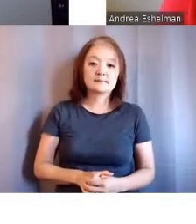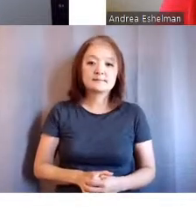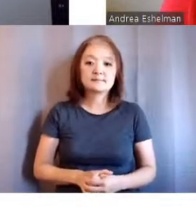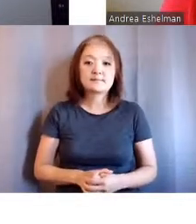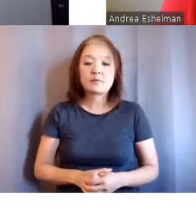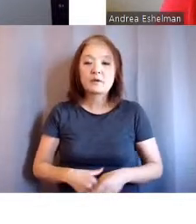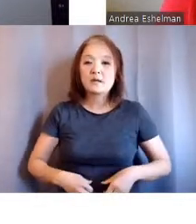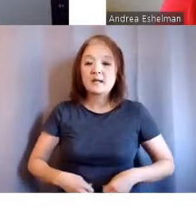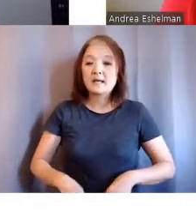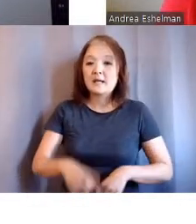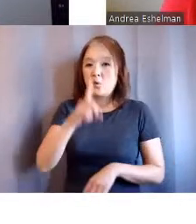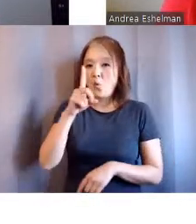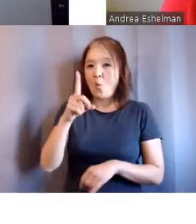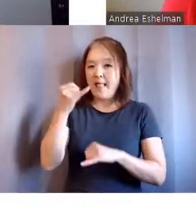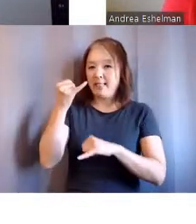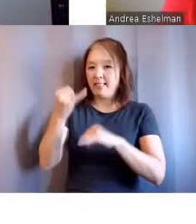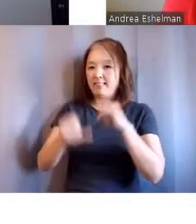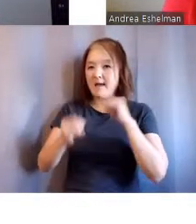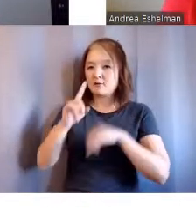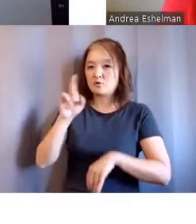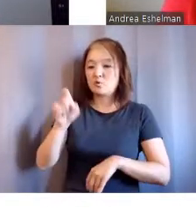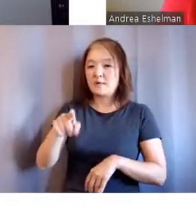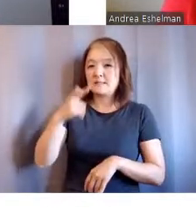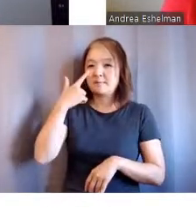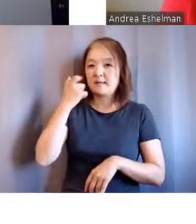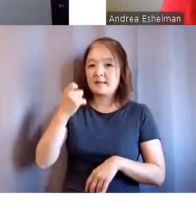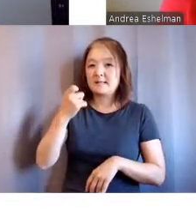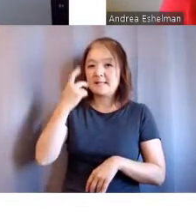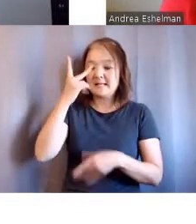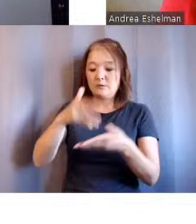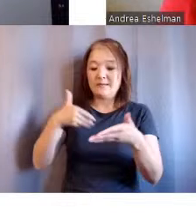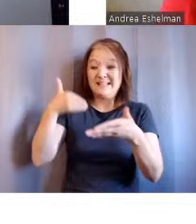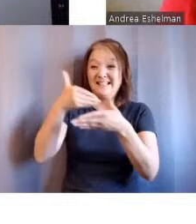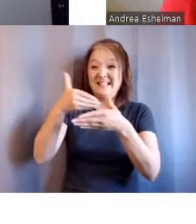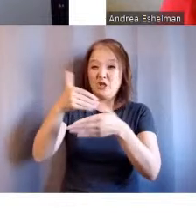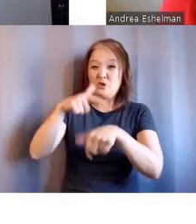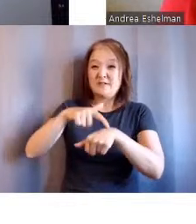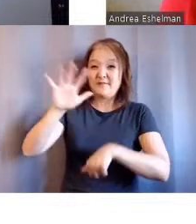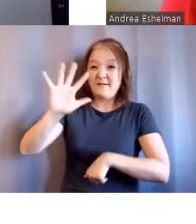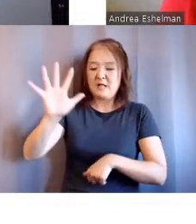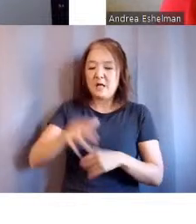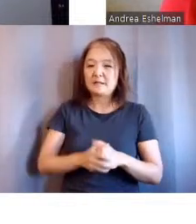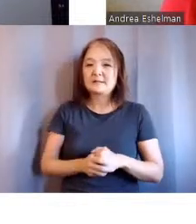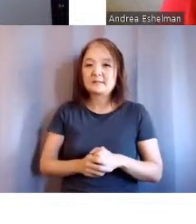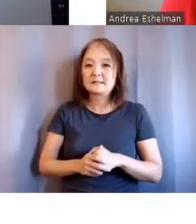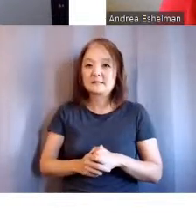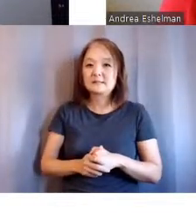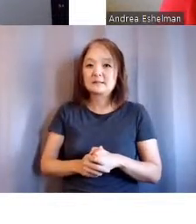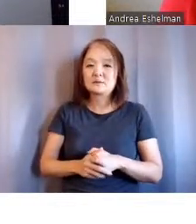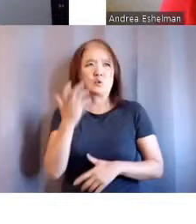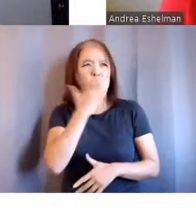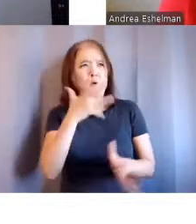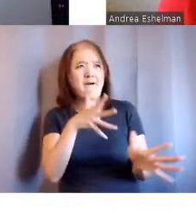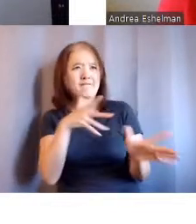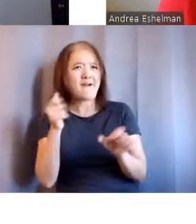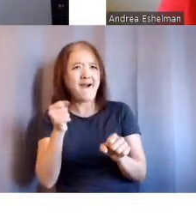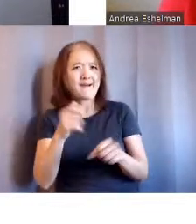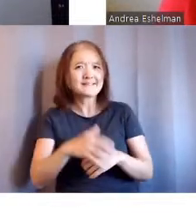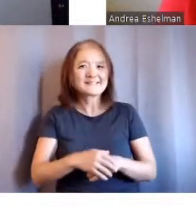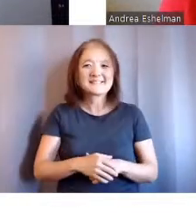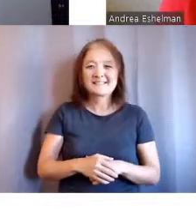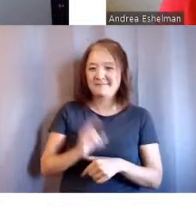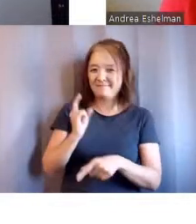And one last question, because I see that we're approaching 5 o'clock. Oh, wow, that went fast. Yeah, it